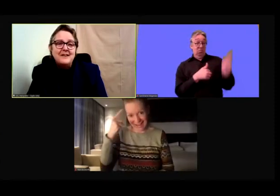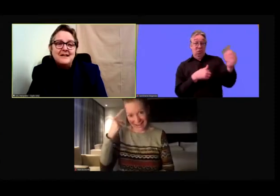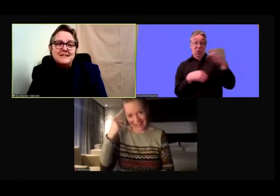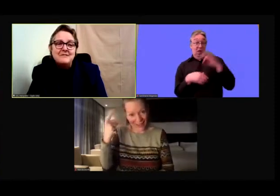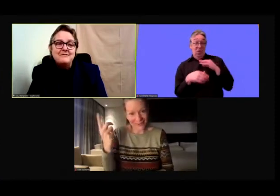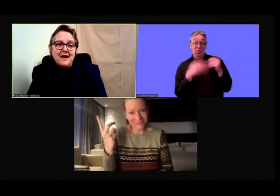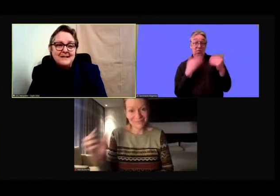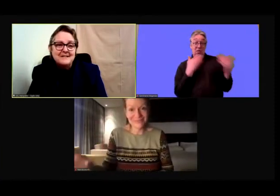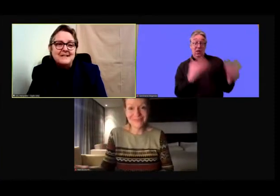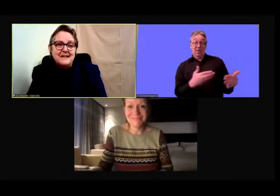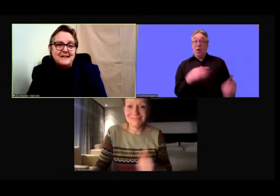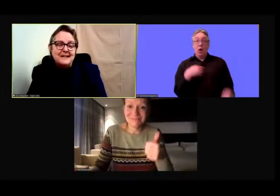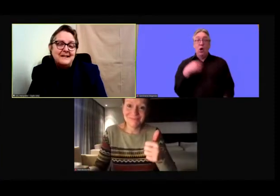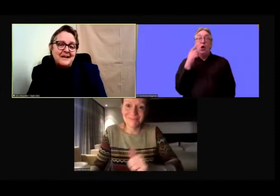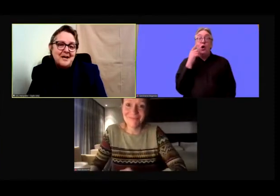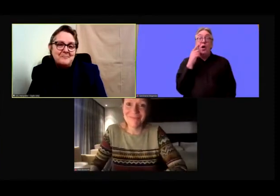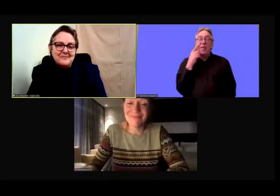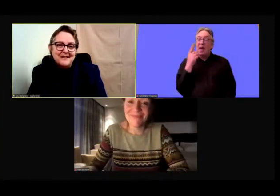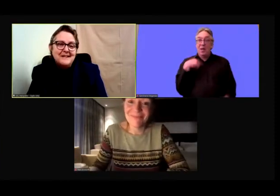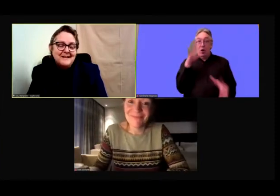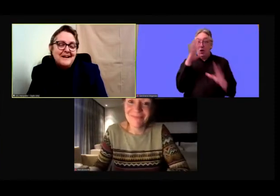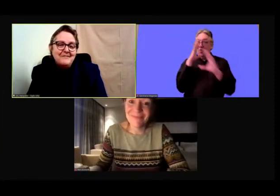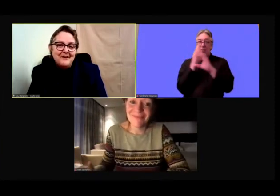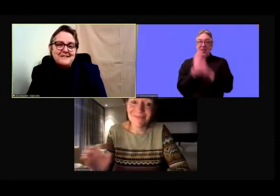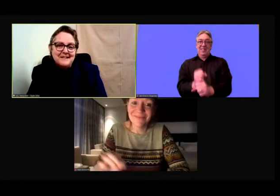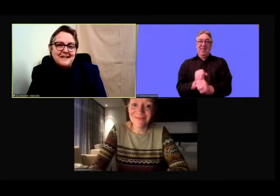you. I think it's a fascinating